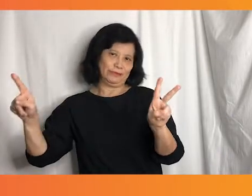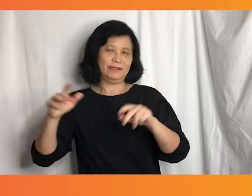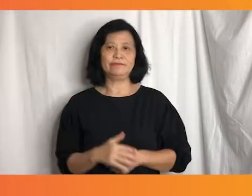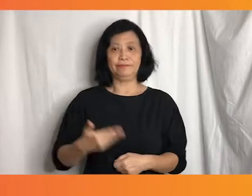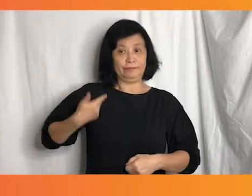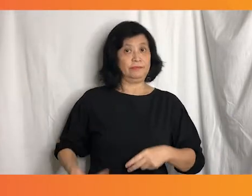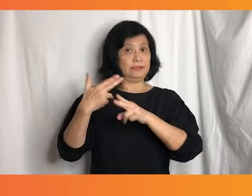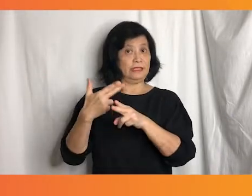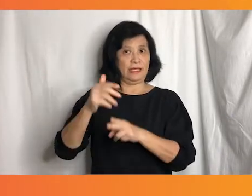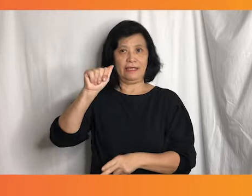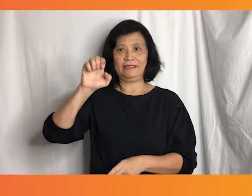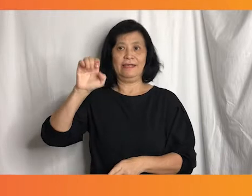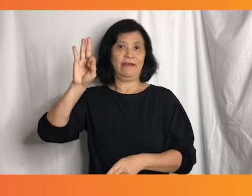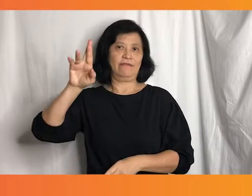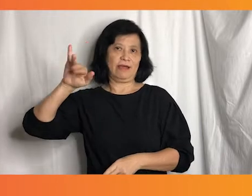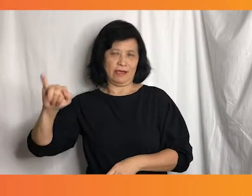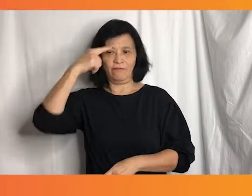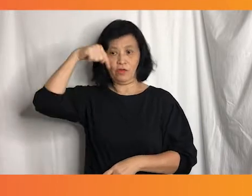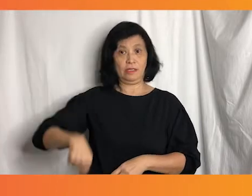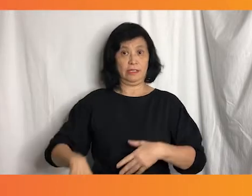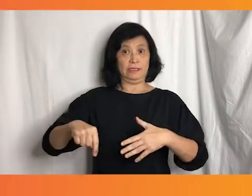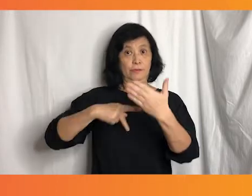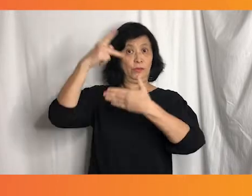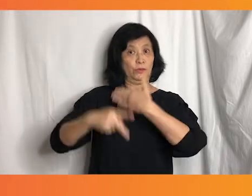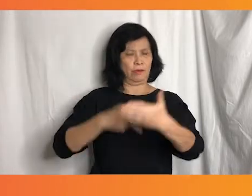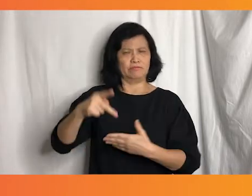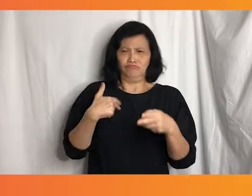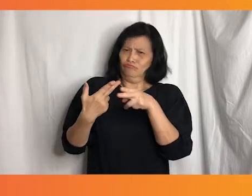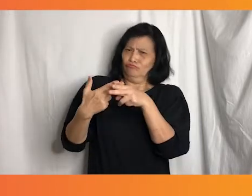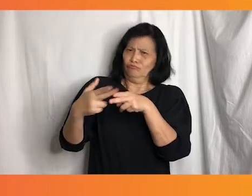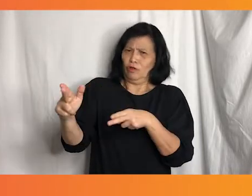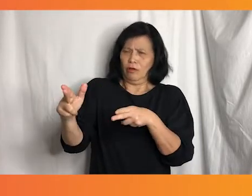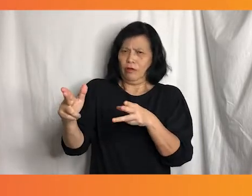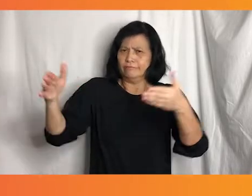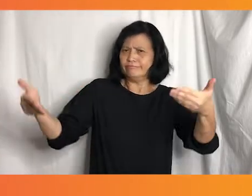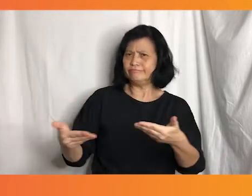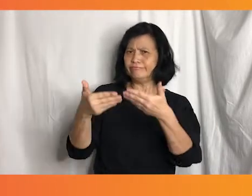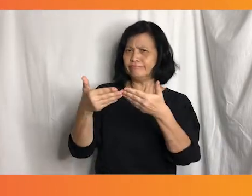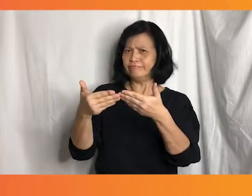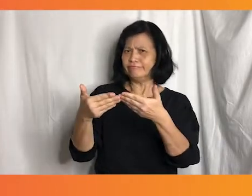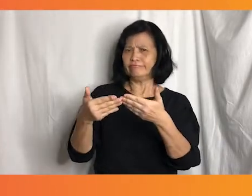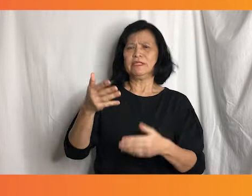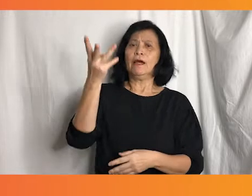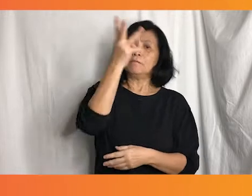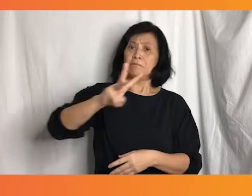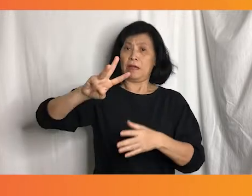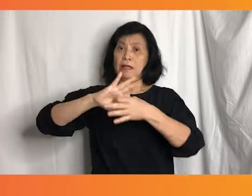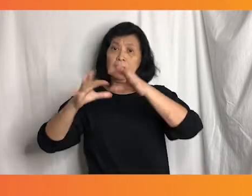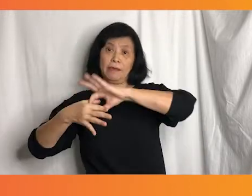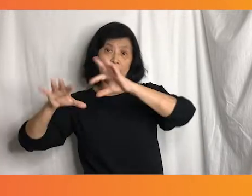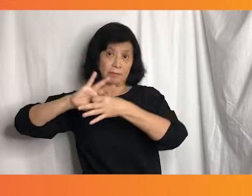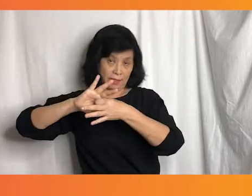name is Aerfi. For this session, I will be giving you a brief introduction of the Paralympic movement